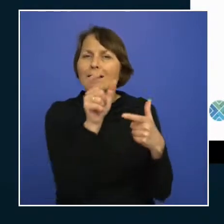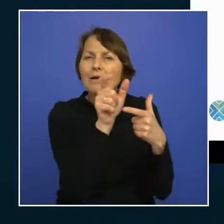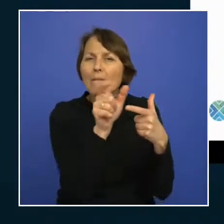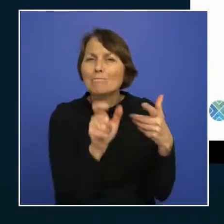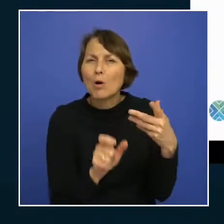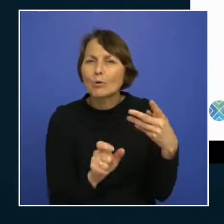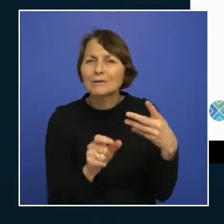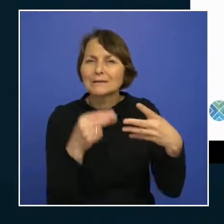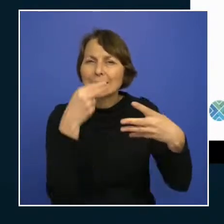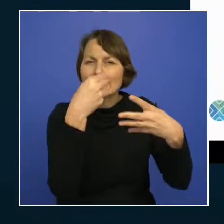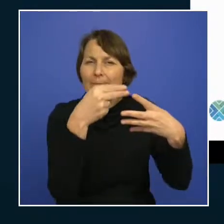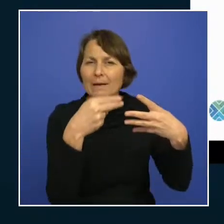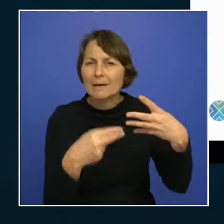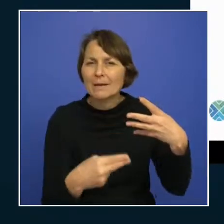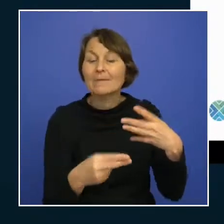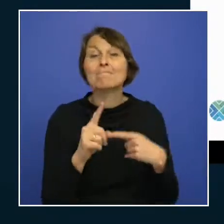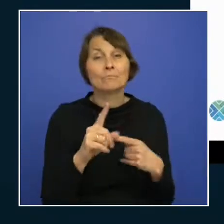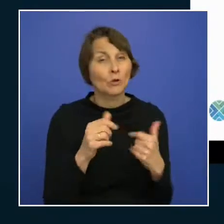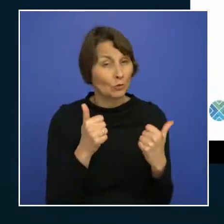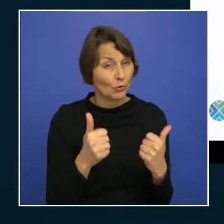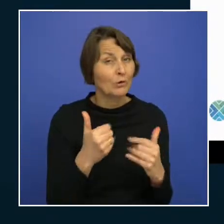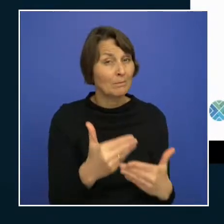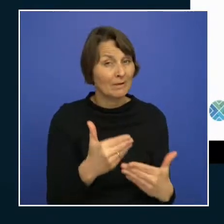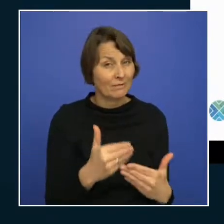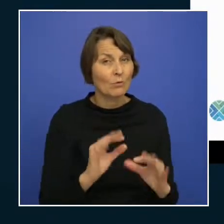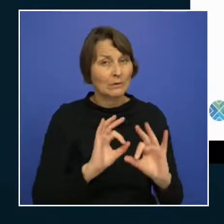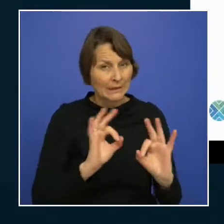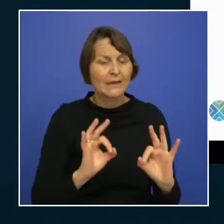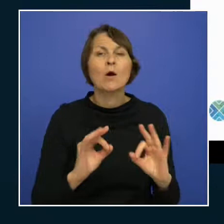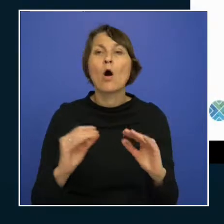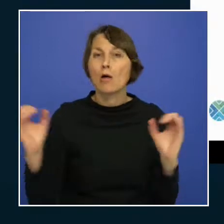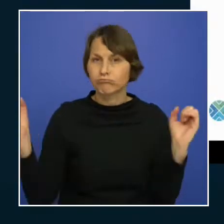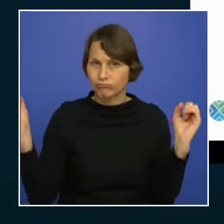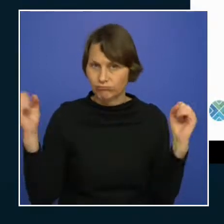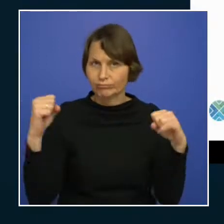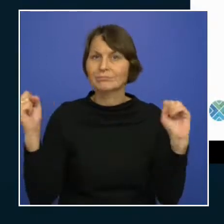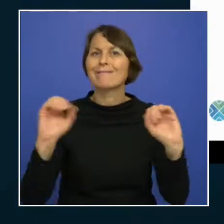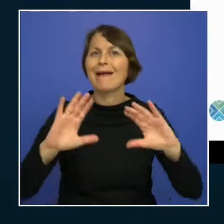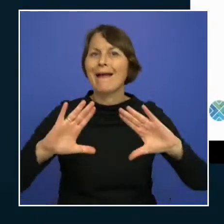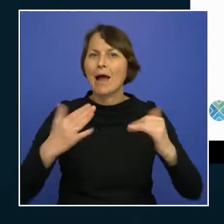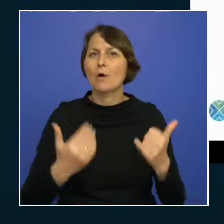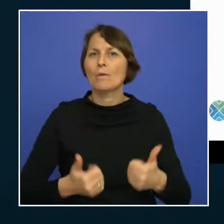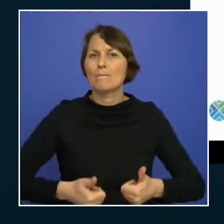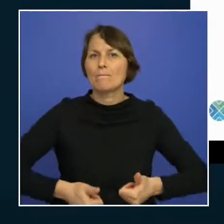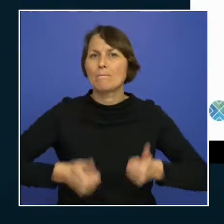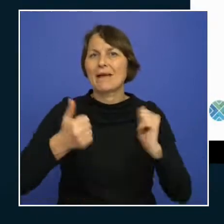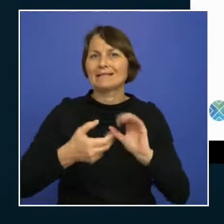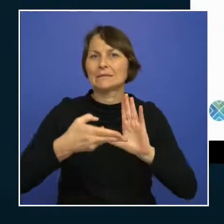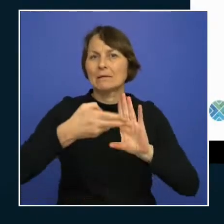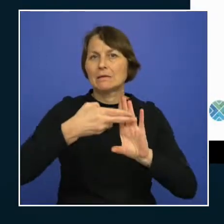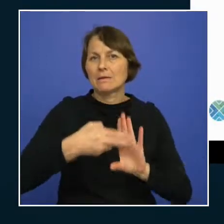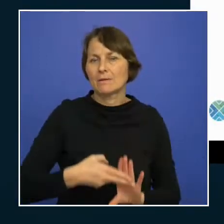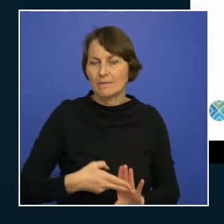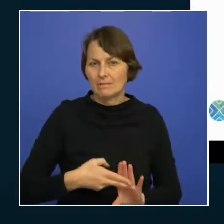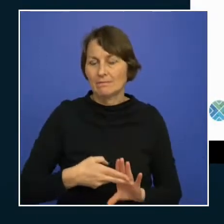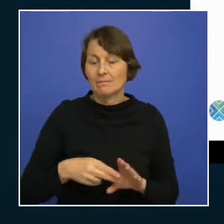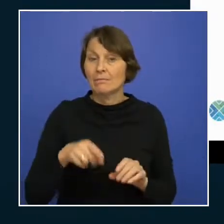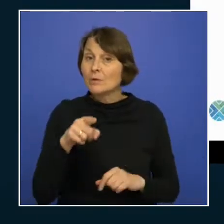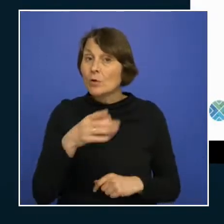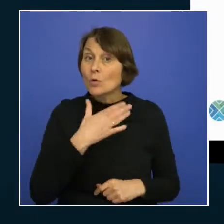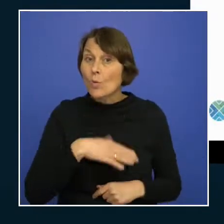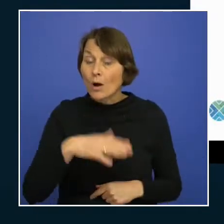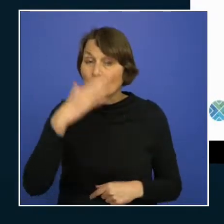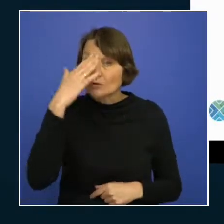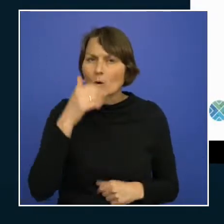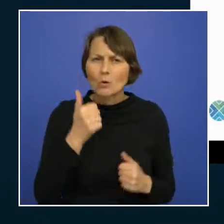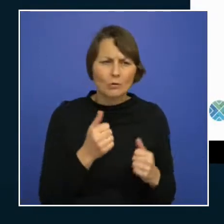good and solid naming convention because you want to know which resources are